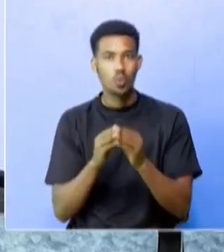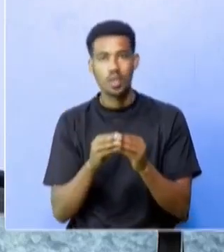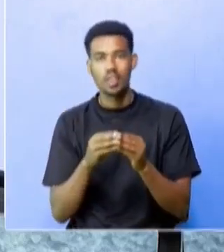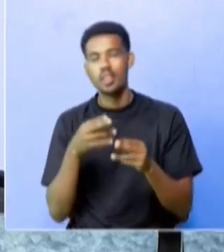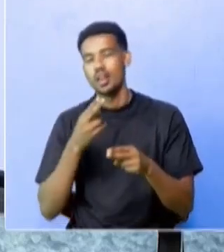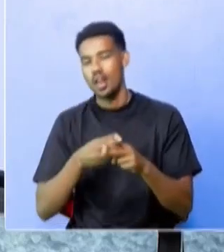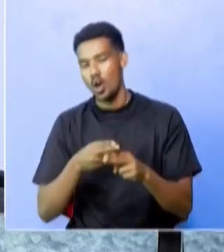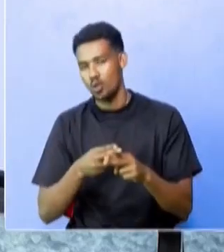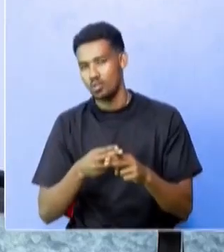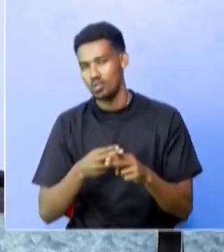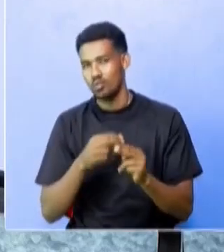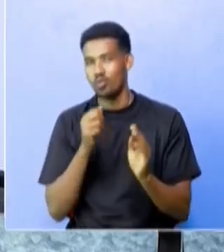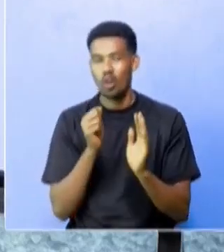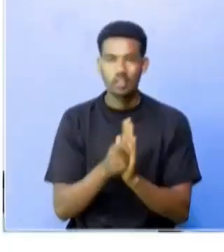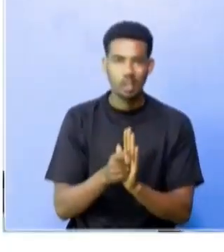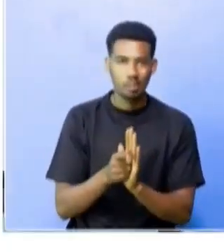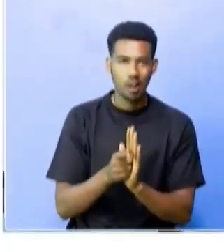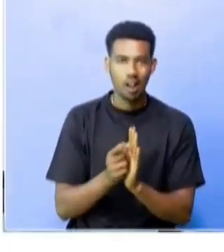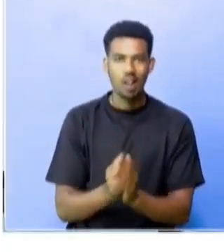noun. For example,